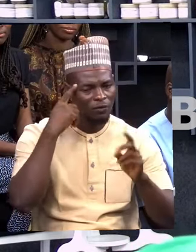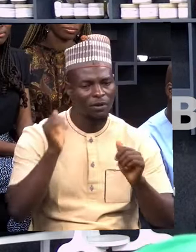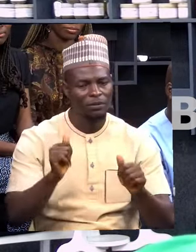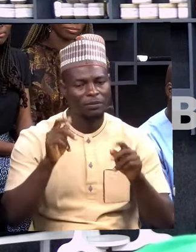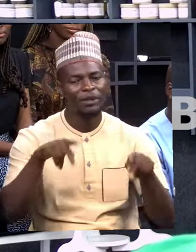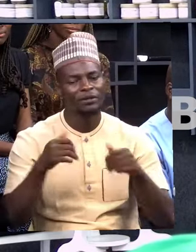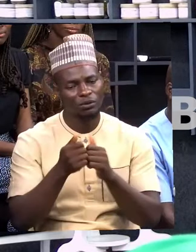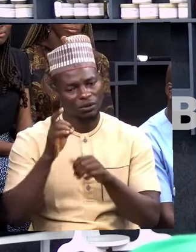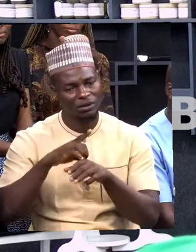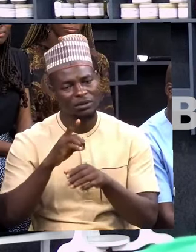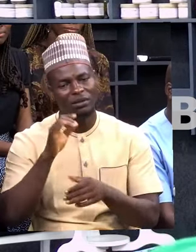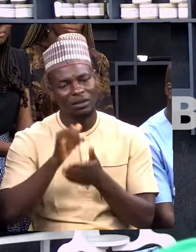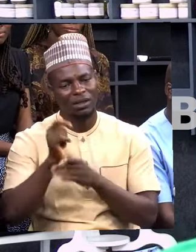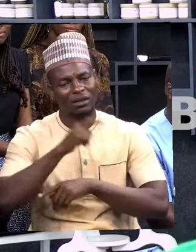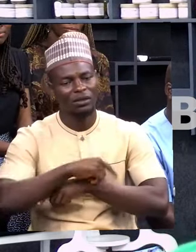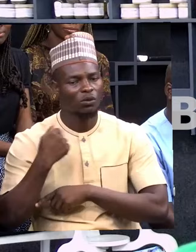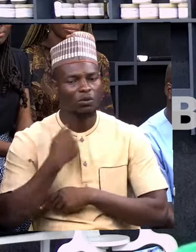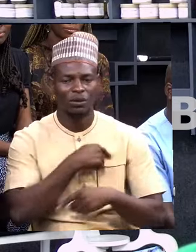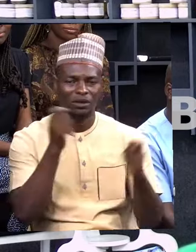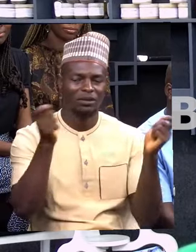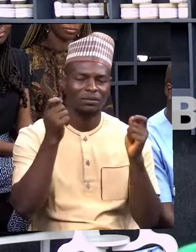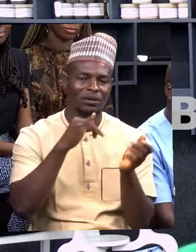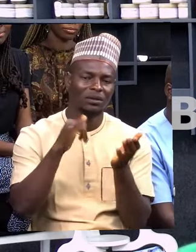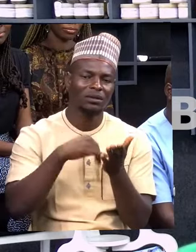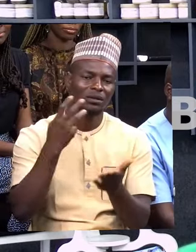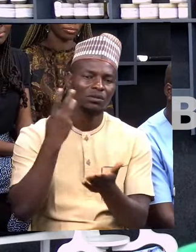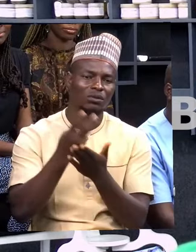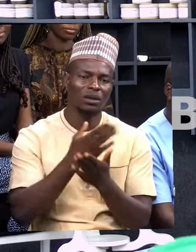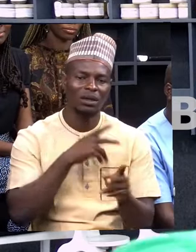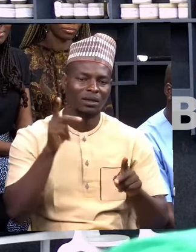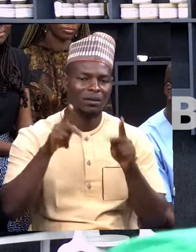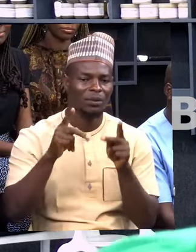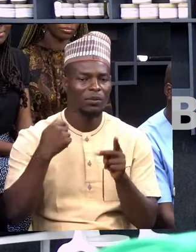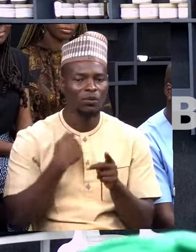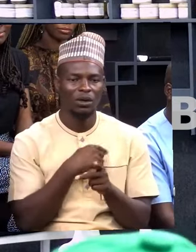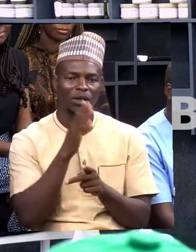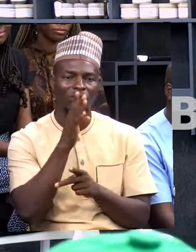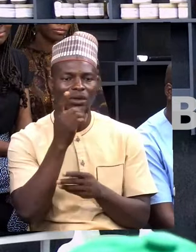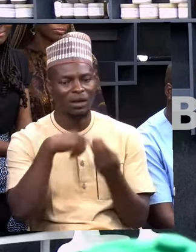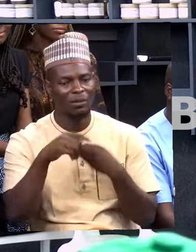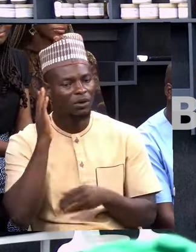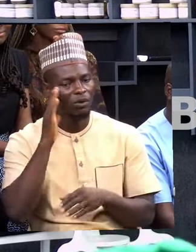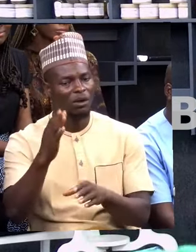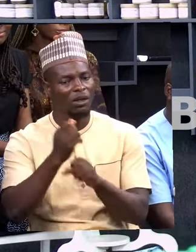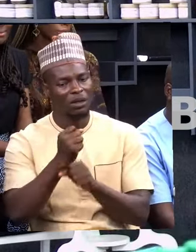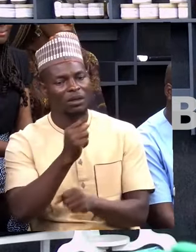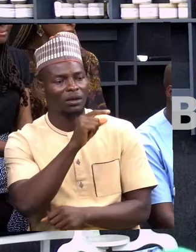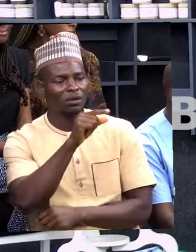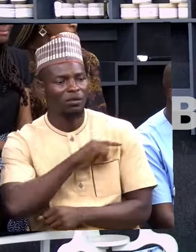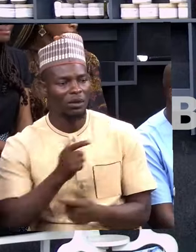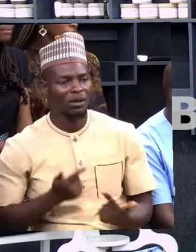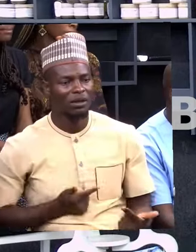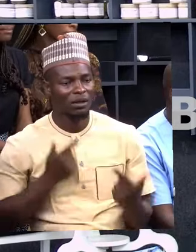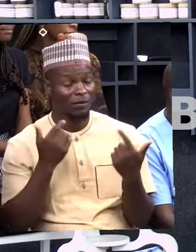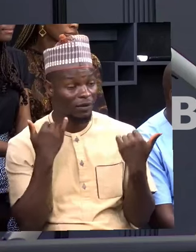go celebrate and well, and also the people what we talk about go get quality life. Thank you. Okay. Now,